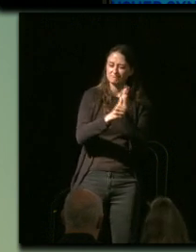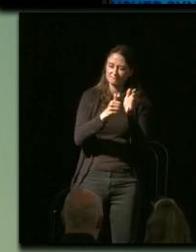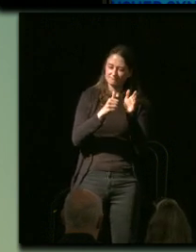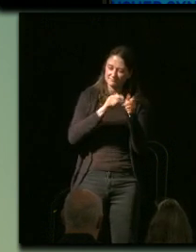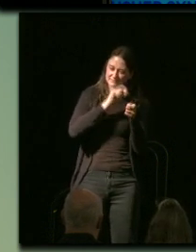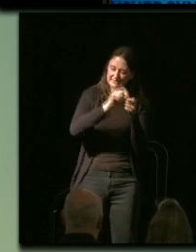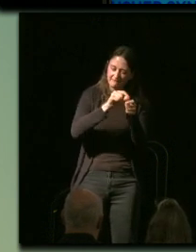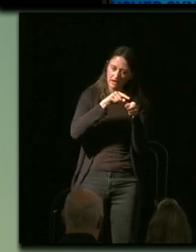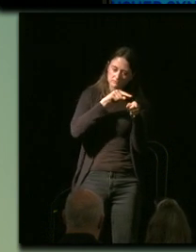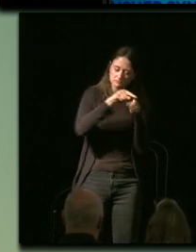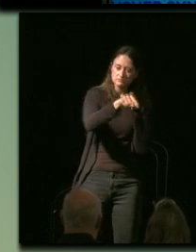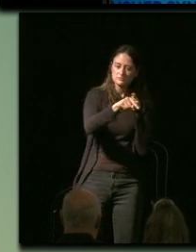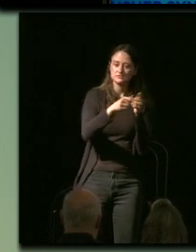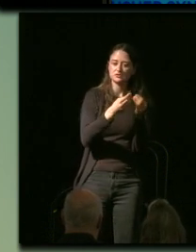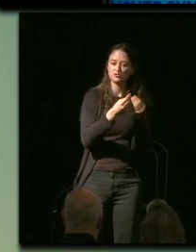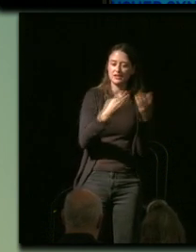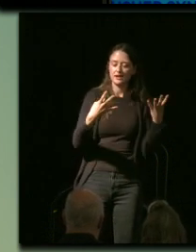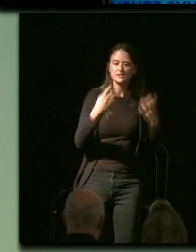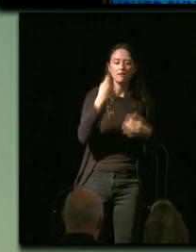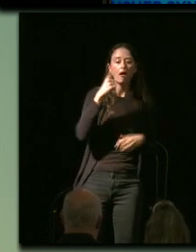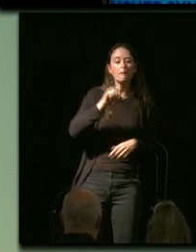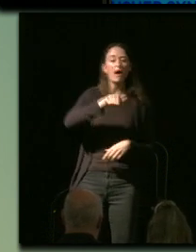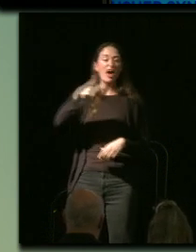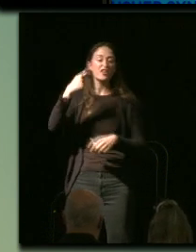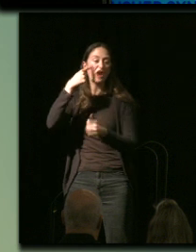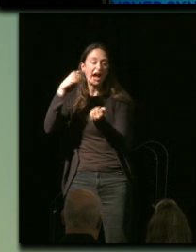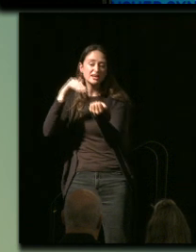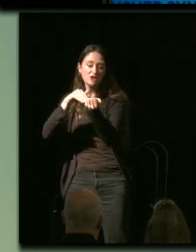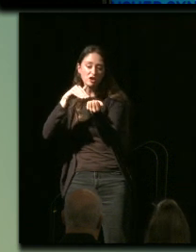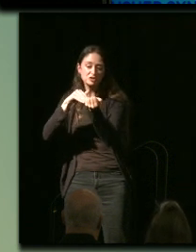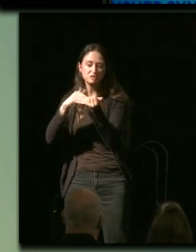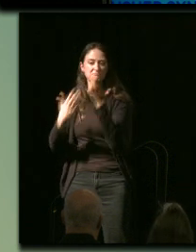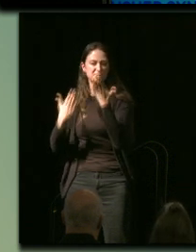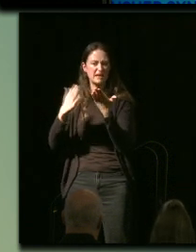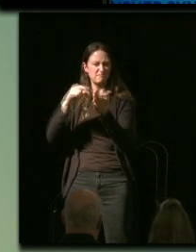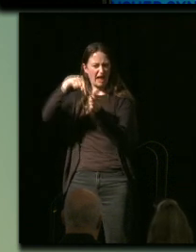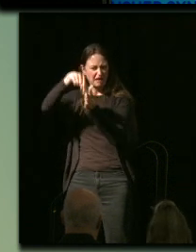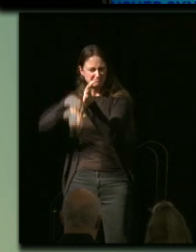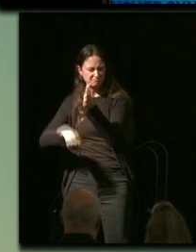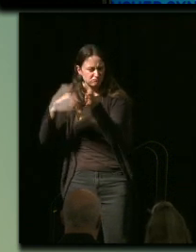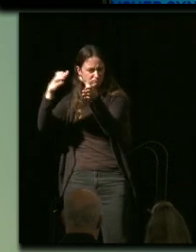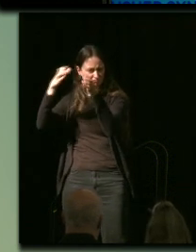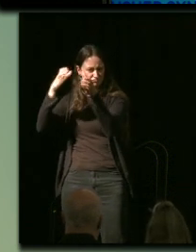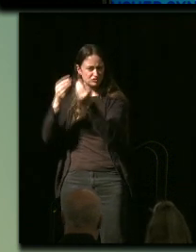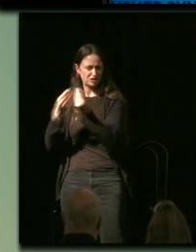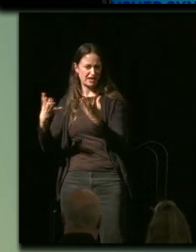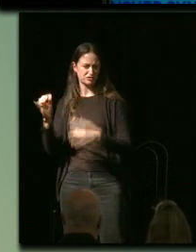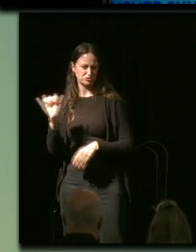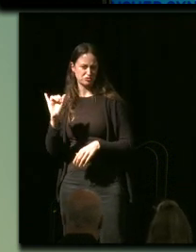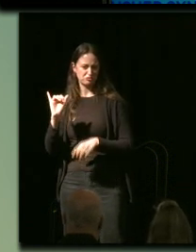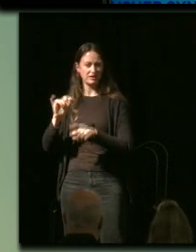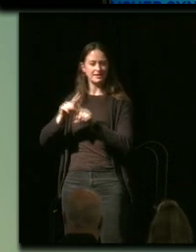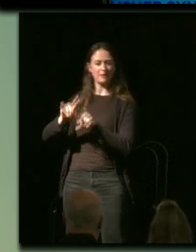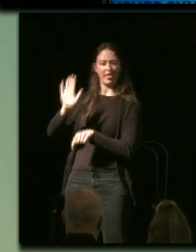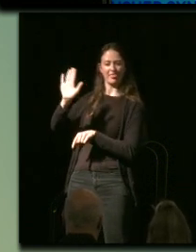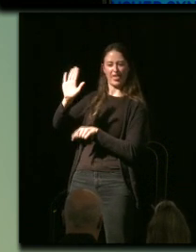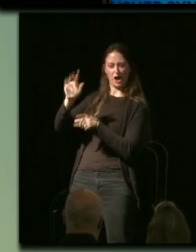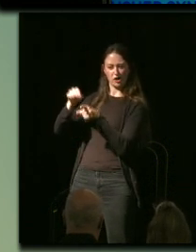and ophthalmologists or eye doctors, some may have a deeper understanding than others depending on what kinds of patients they see or if they